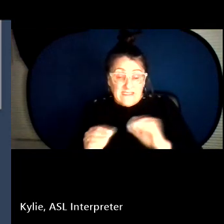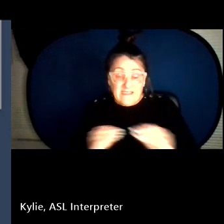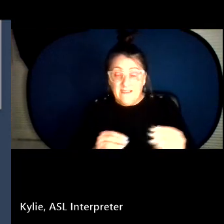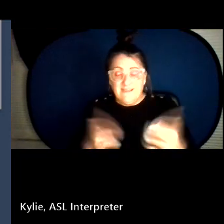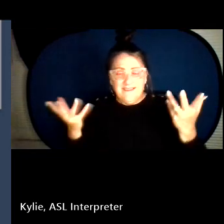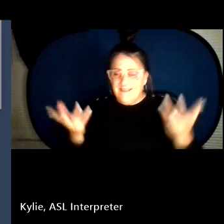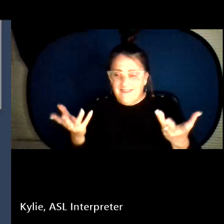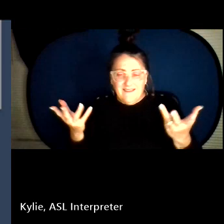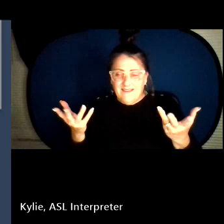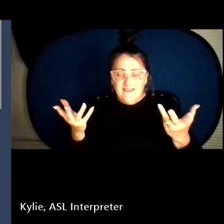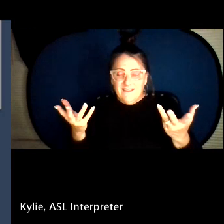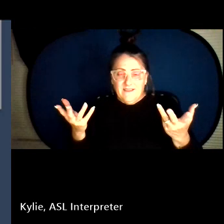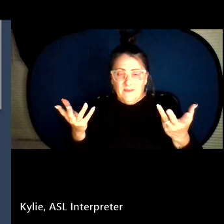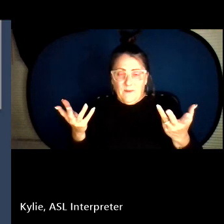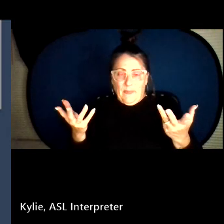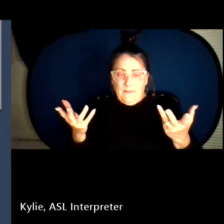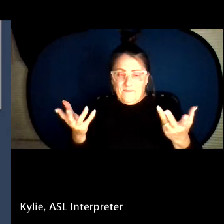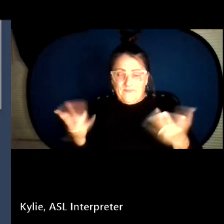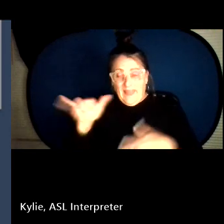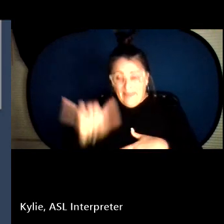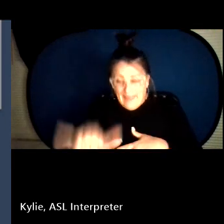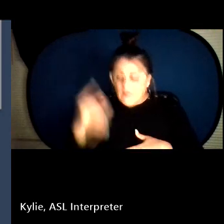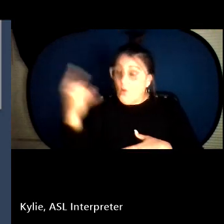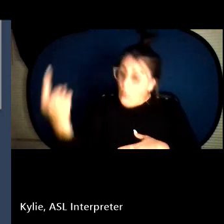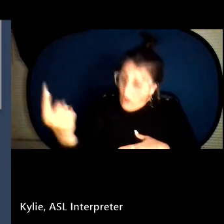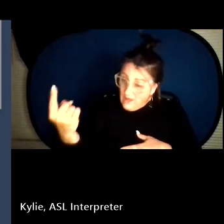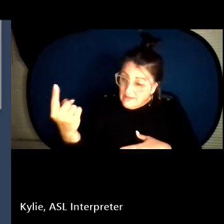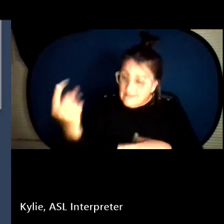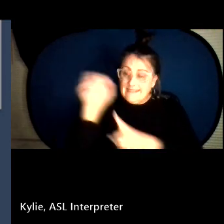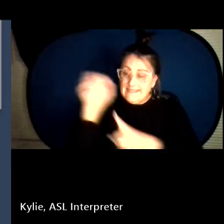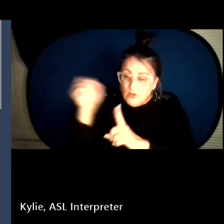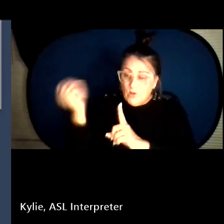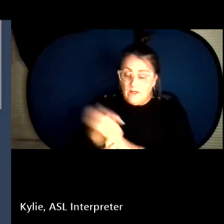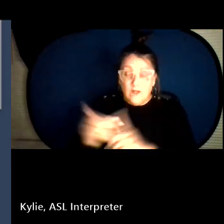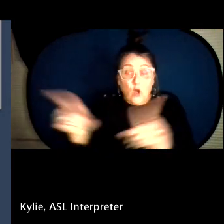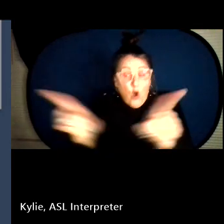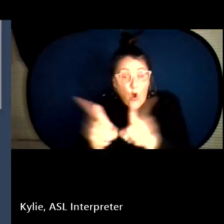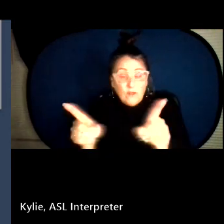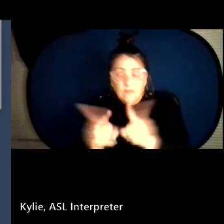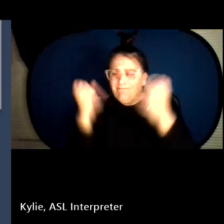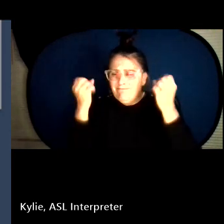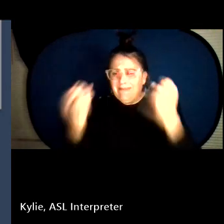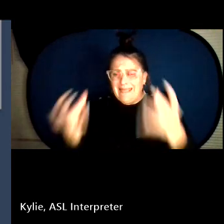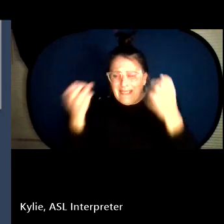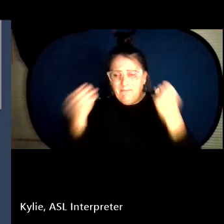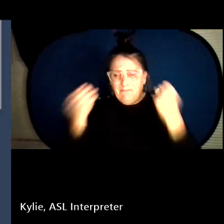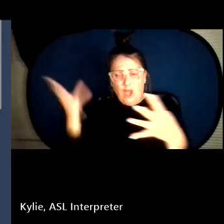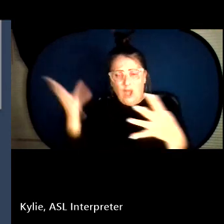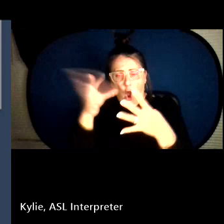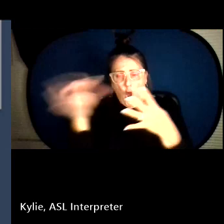And that is just one of the situations. There's also so many viable options that could lower housing